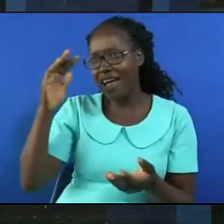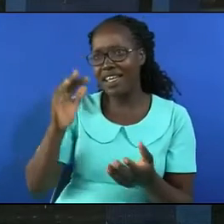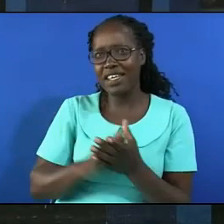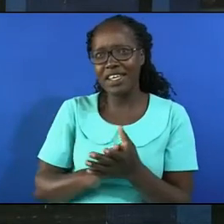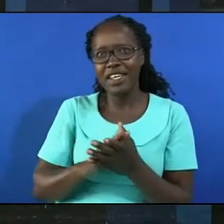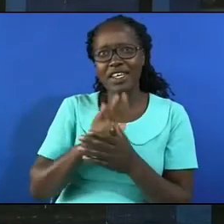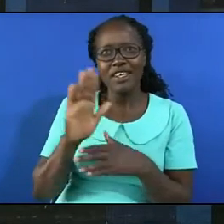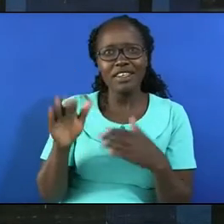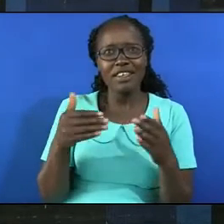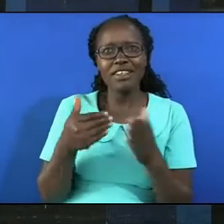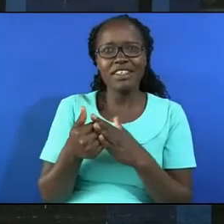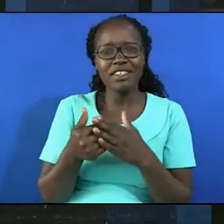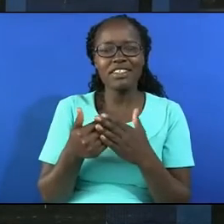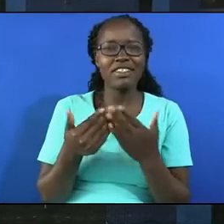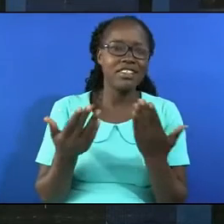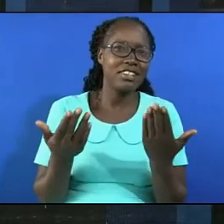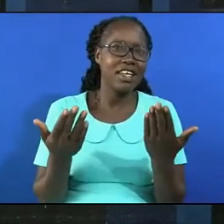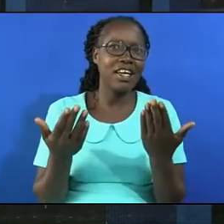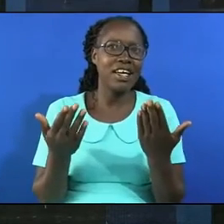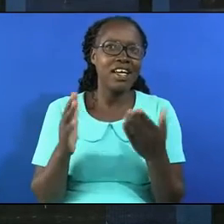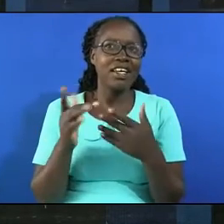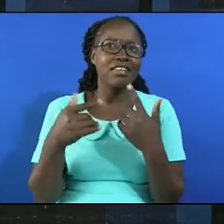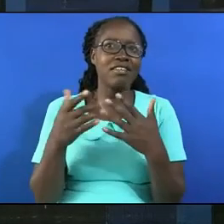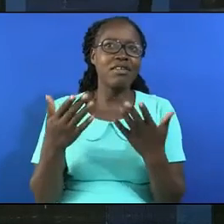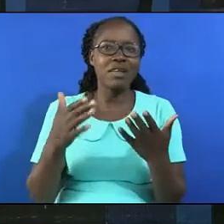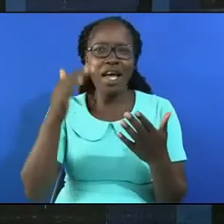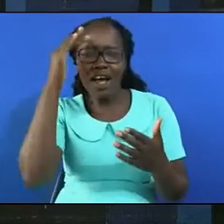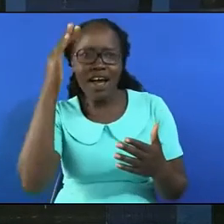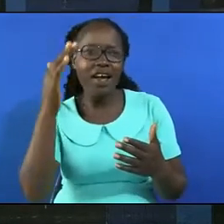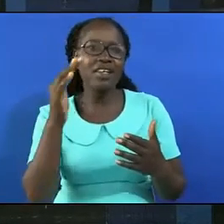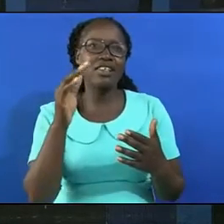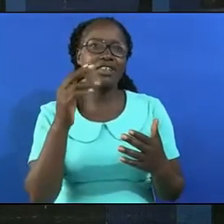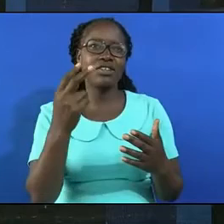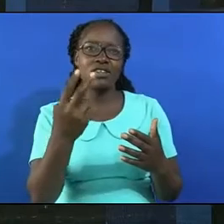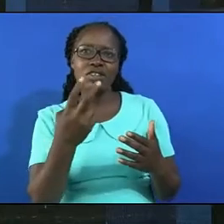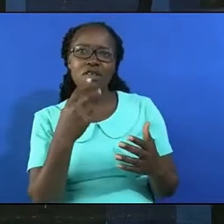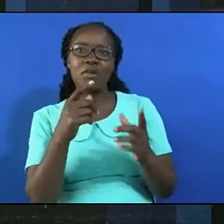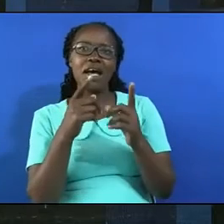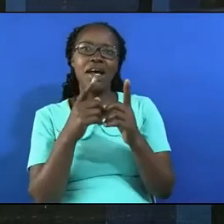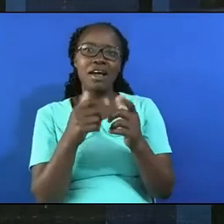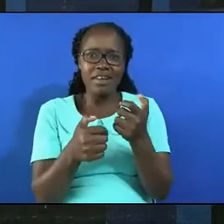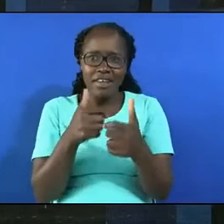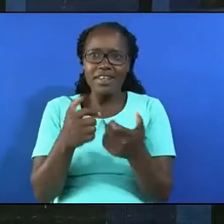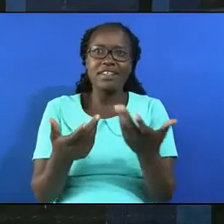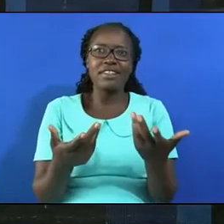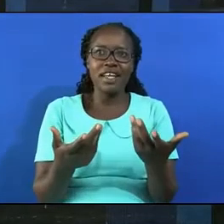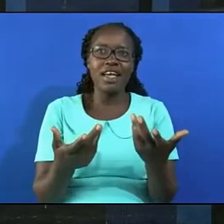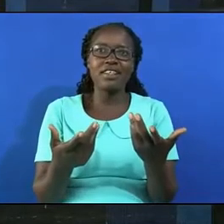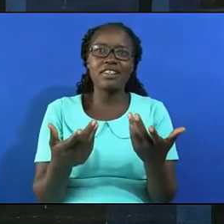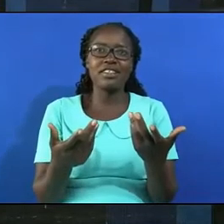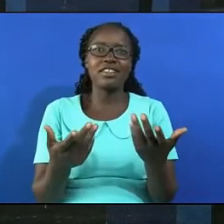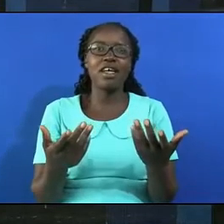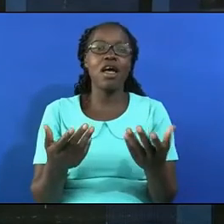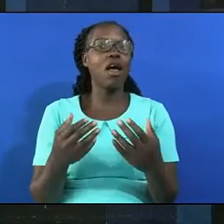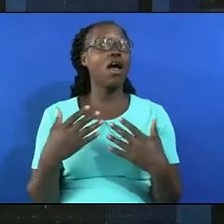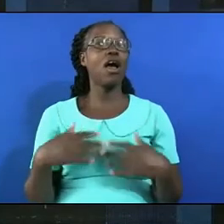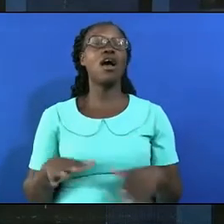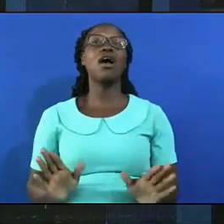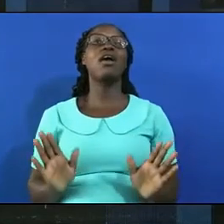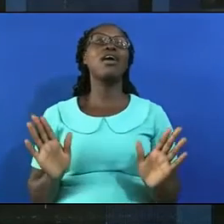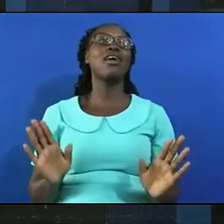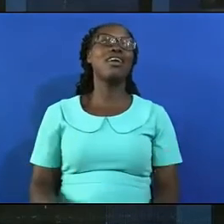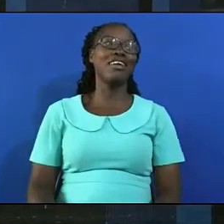have you reached? Hi, have you arrived now? Hi, did you see my 10th text? This is my 24th text. Hey.